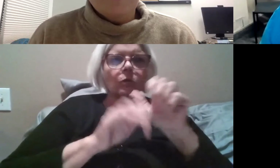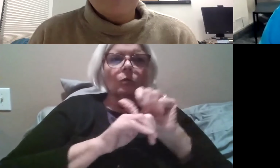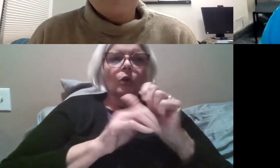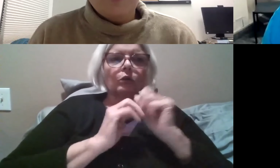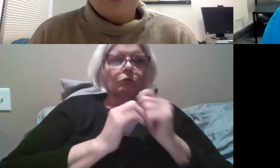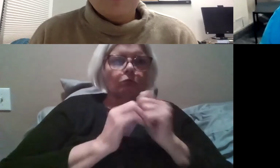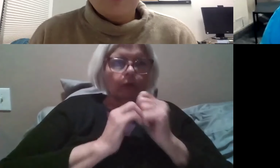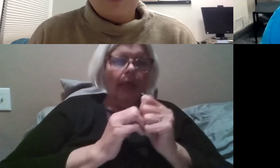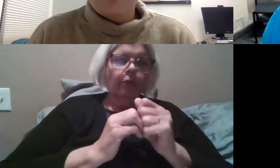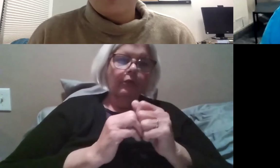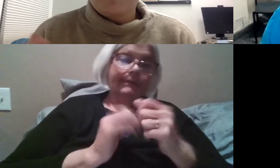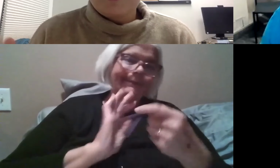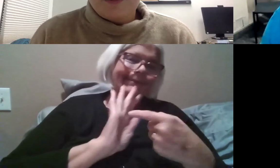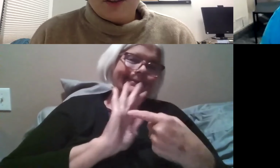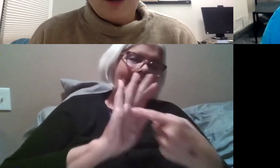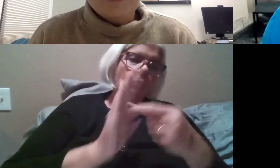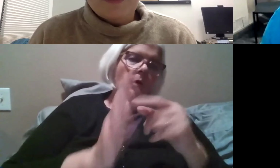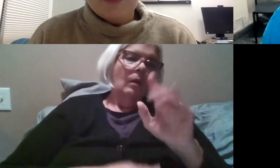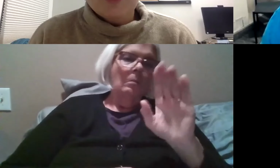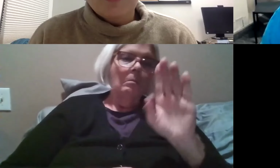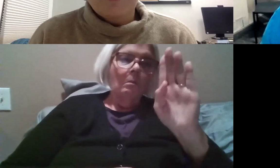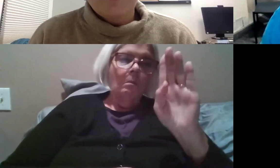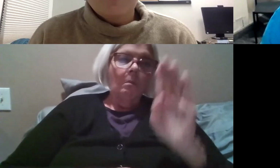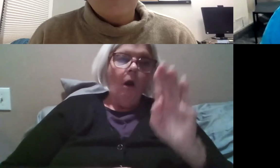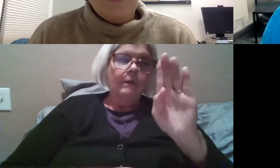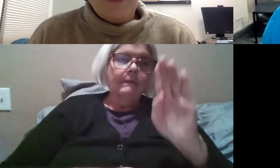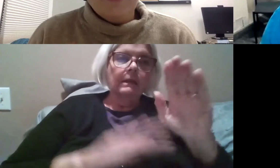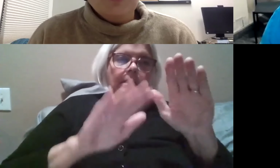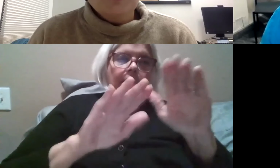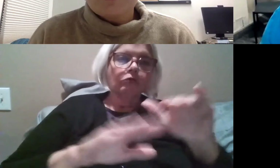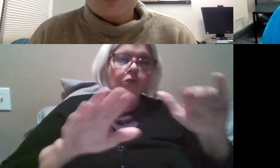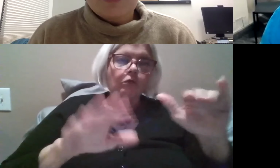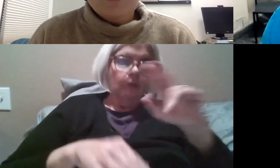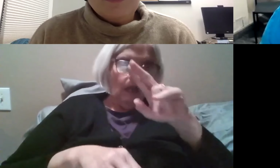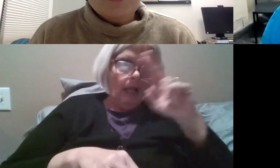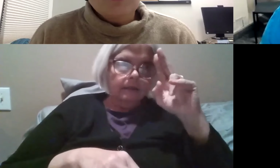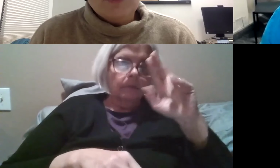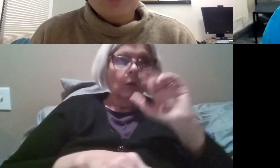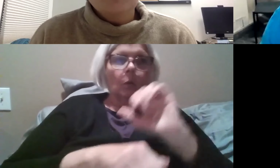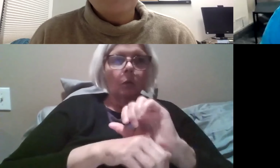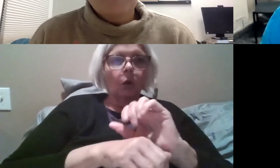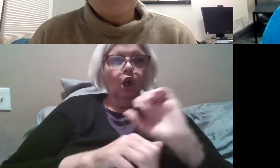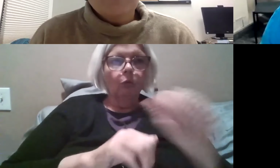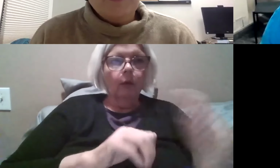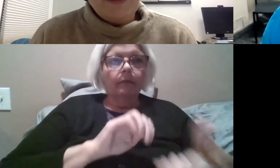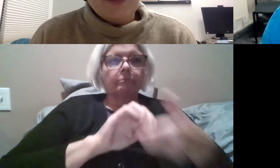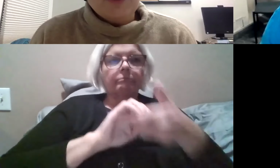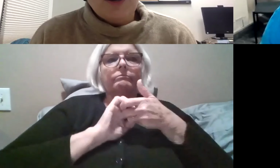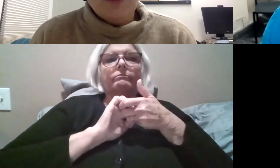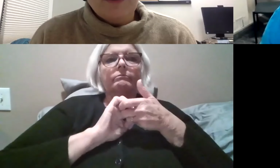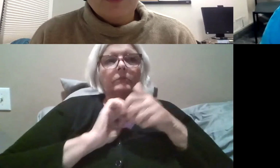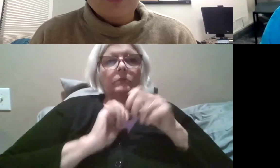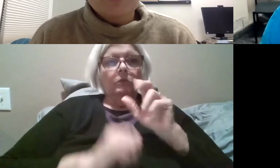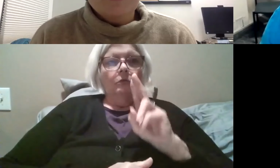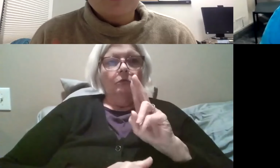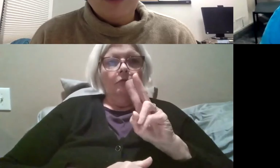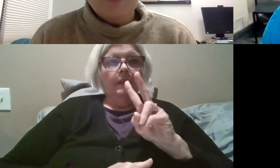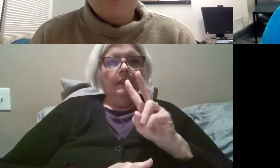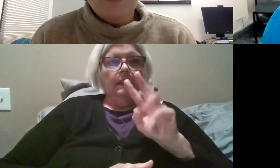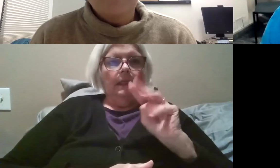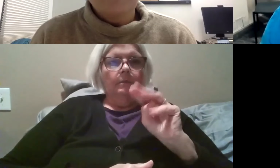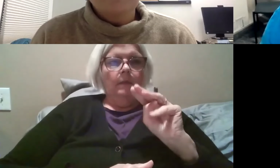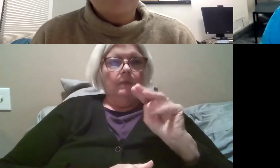Vermont, with the Vermont group, but across the nation. And universally, this group of pediatric cardiologists